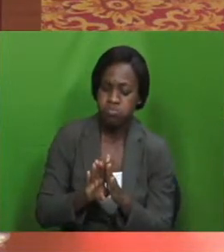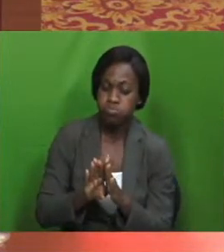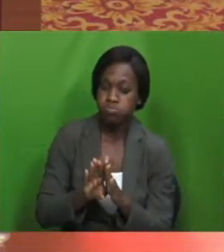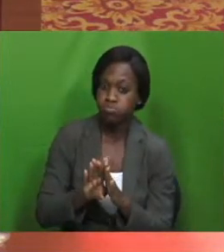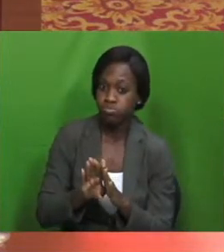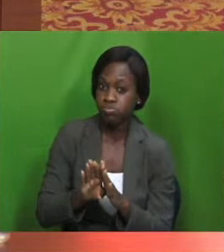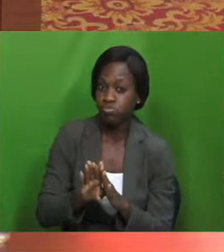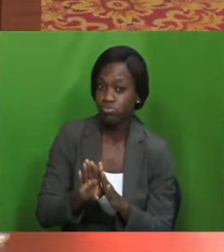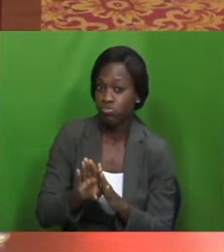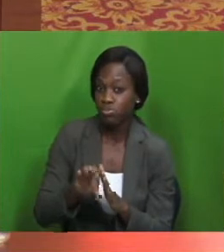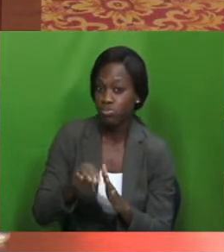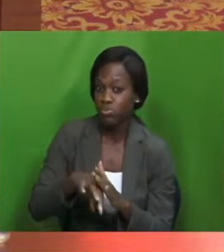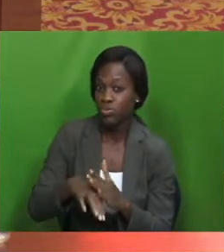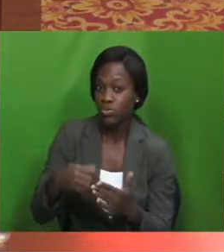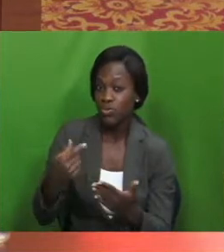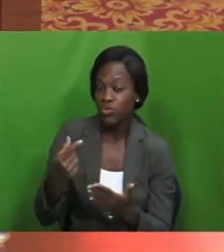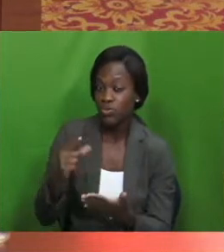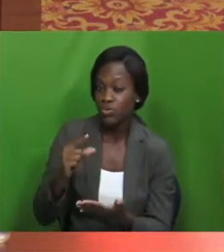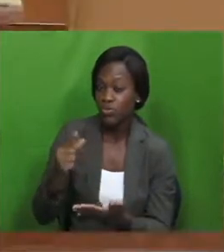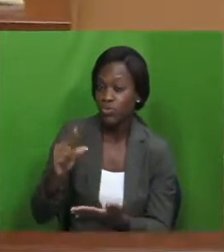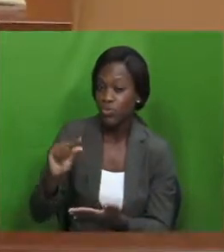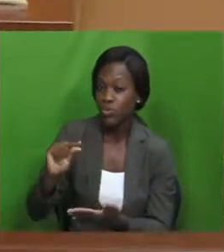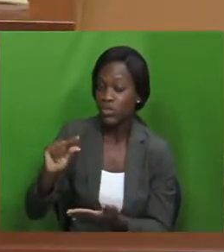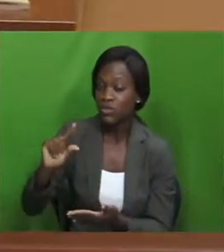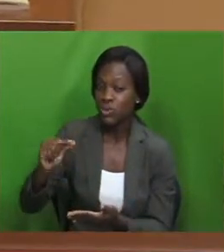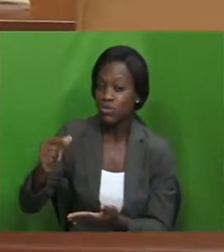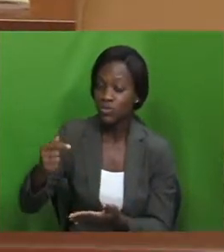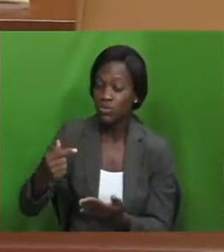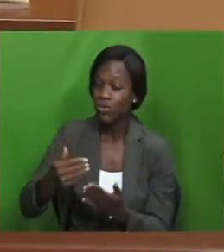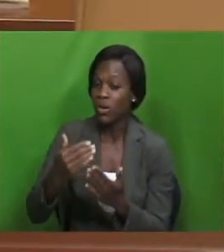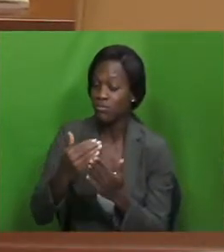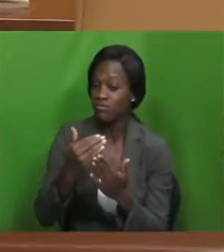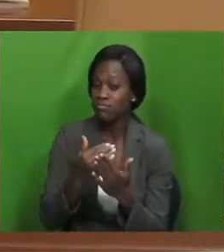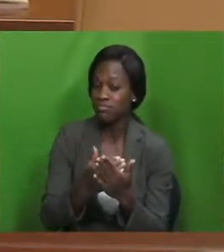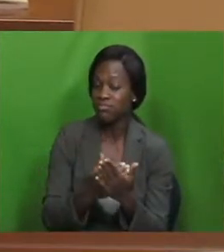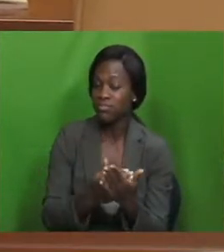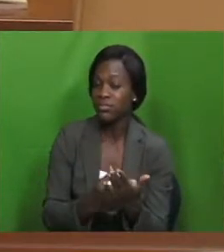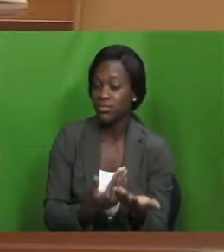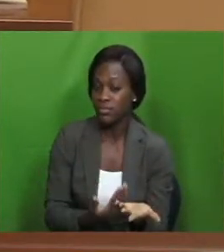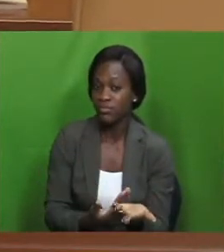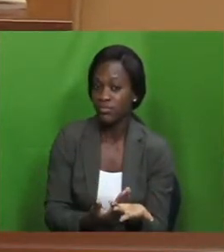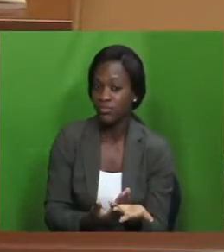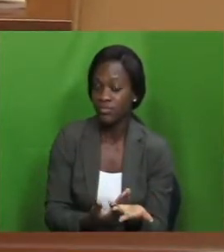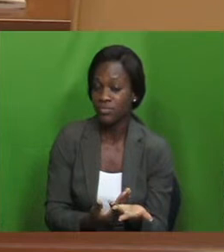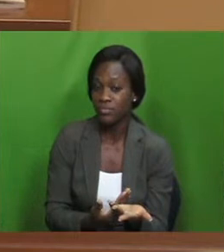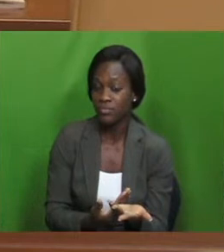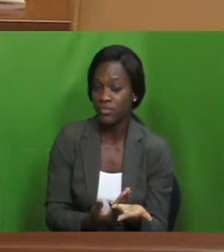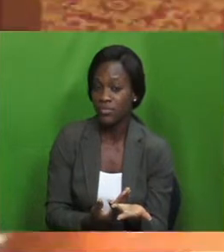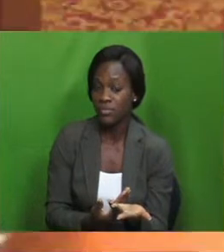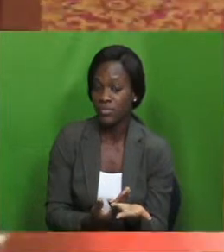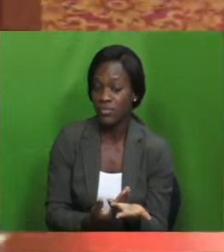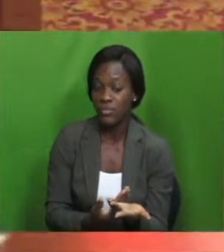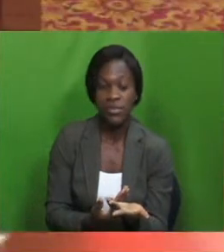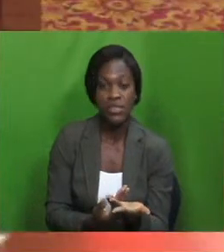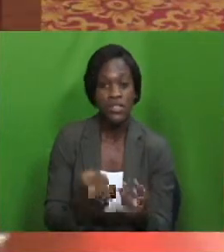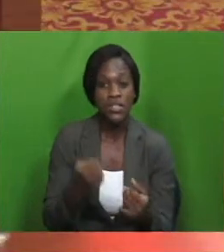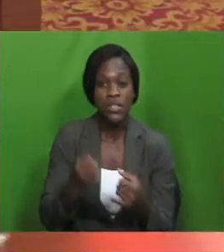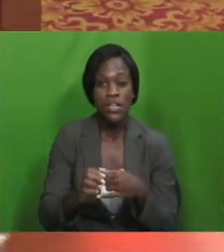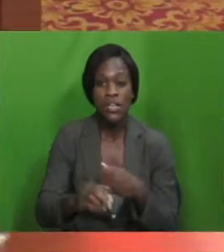budget. Overall GDP, we targeted to grow at 5%, end-year inflation at